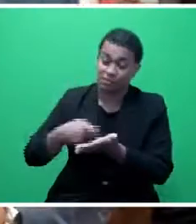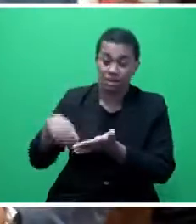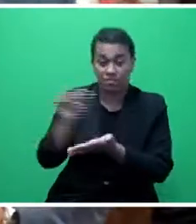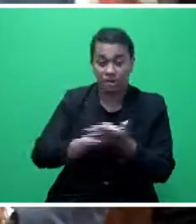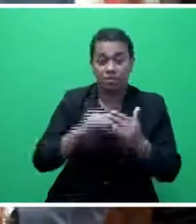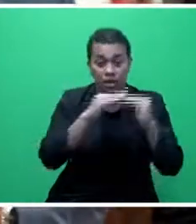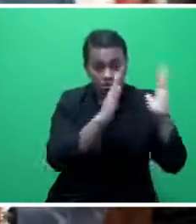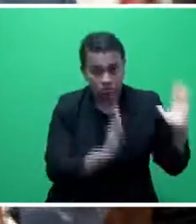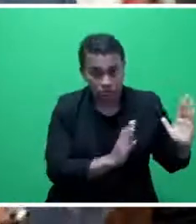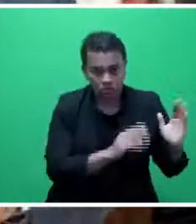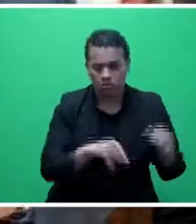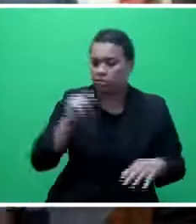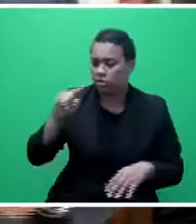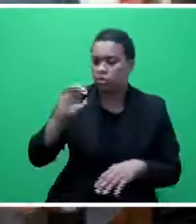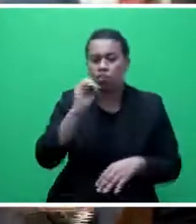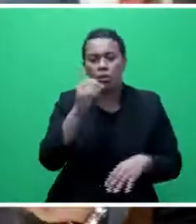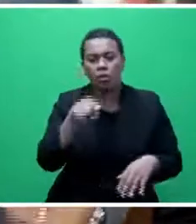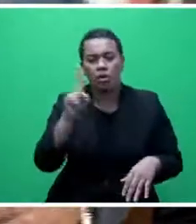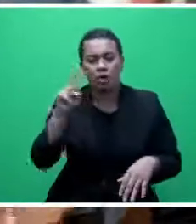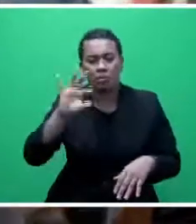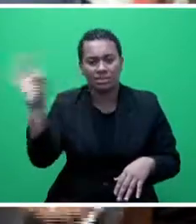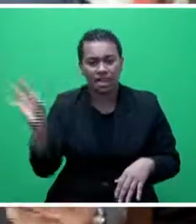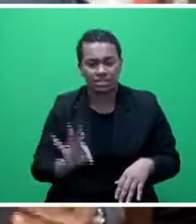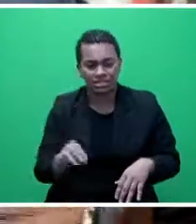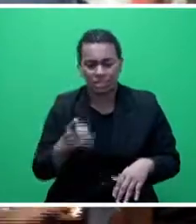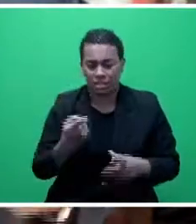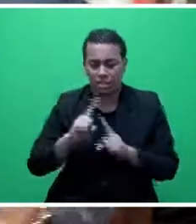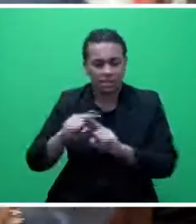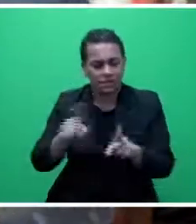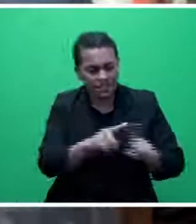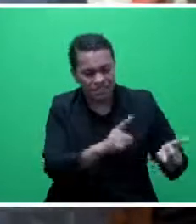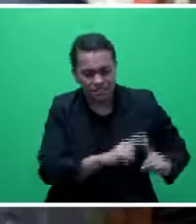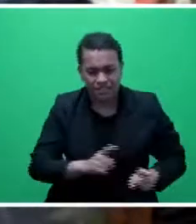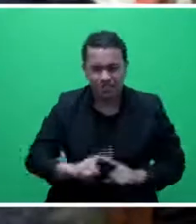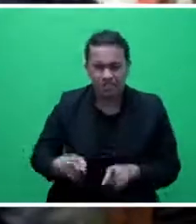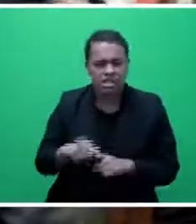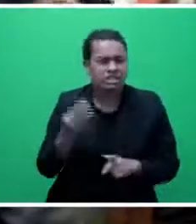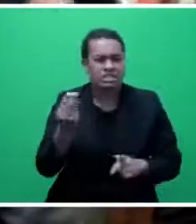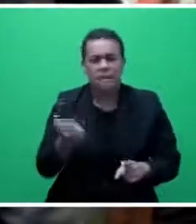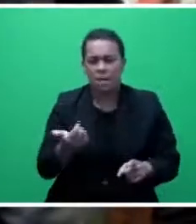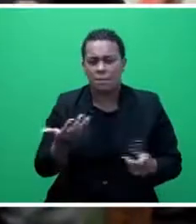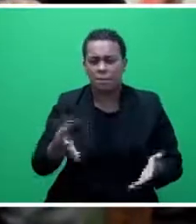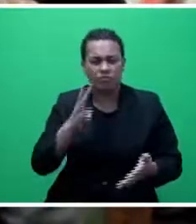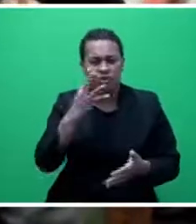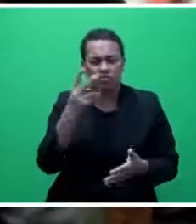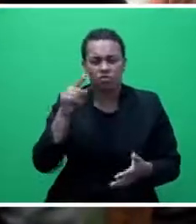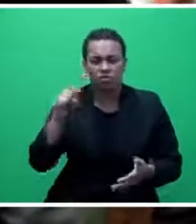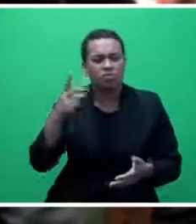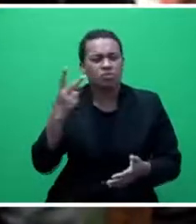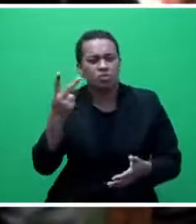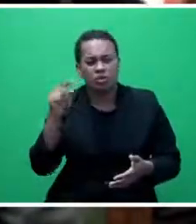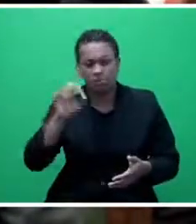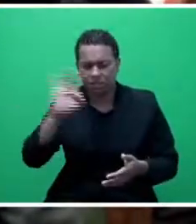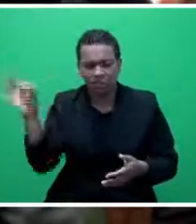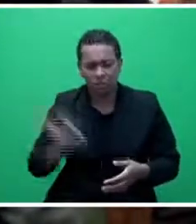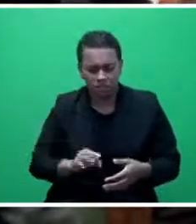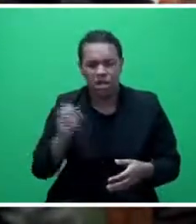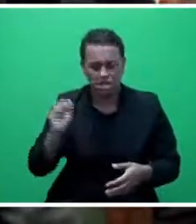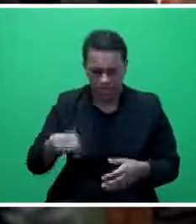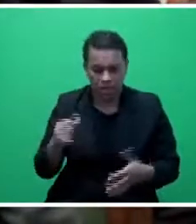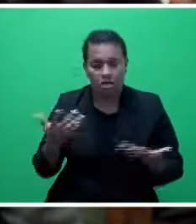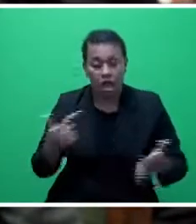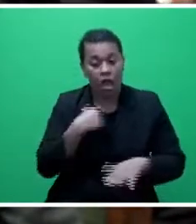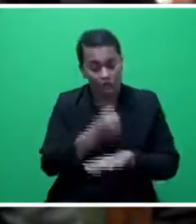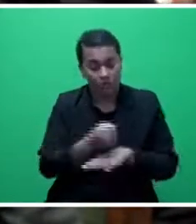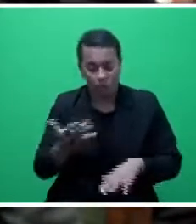5%. So there are certain home loans that are at 4.2, 4.3%. Of course, we would like overall the interest